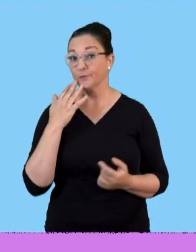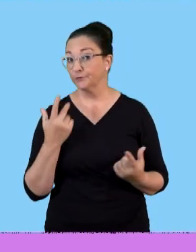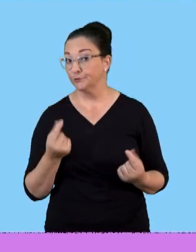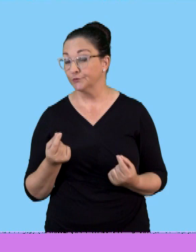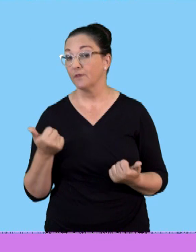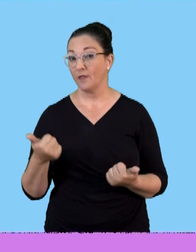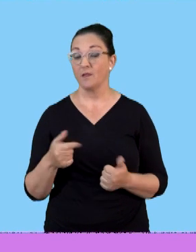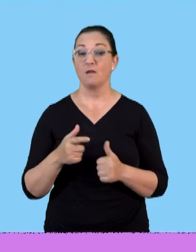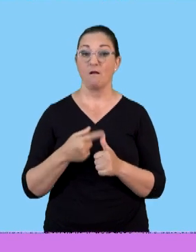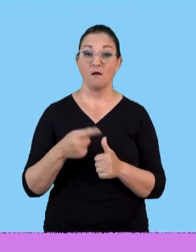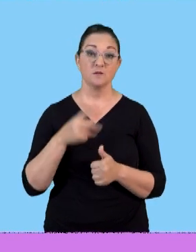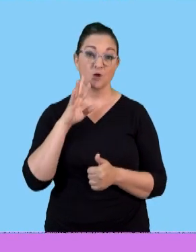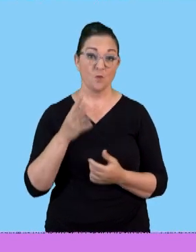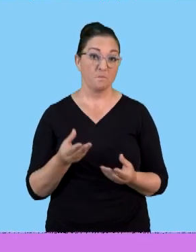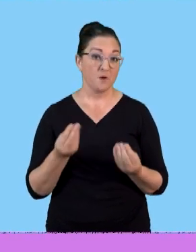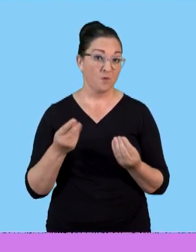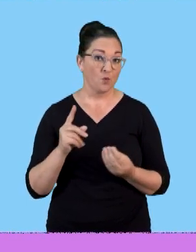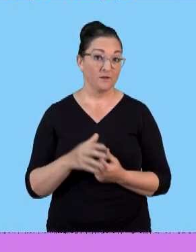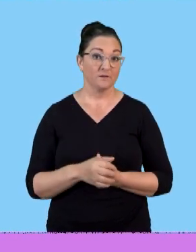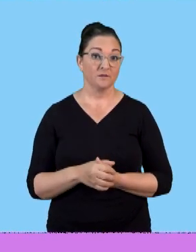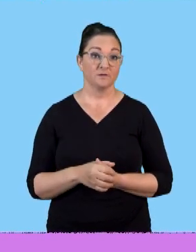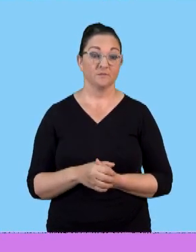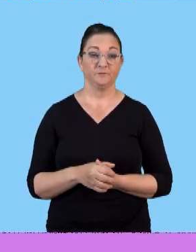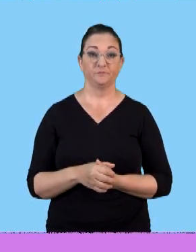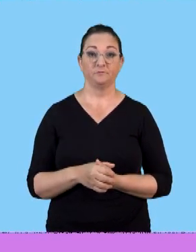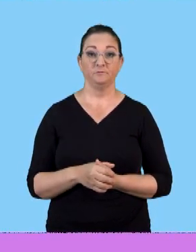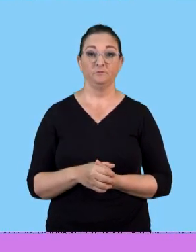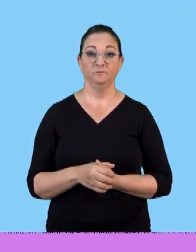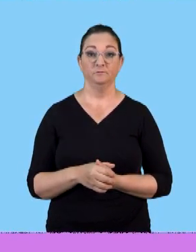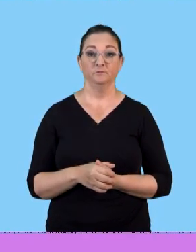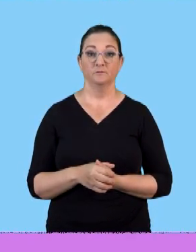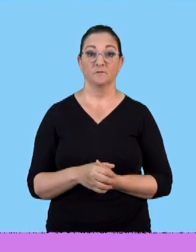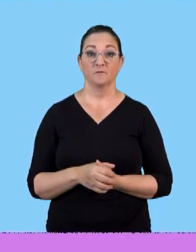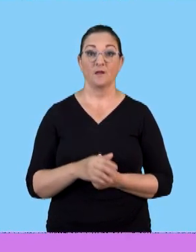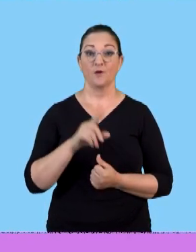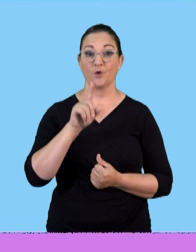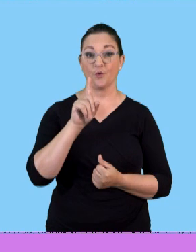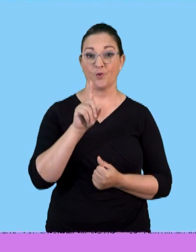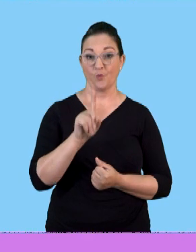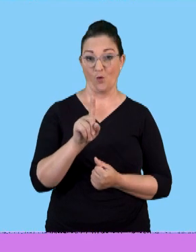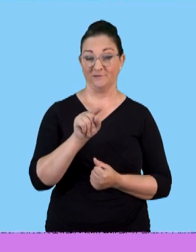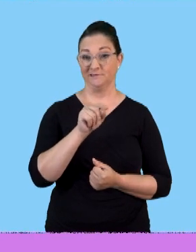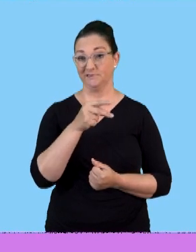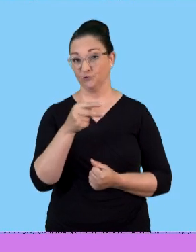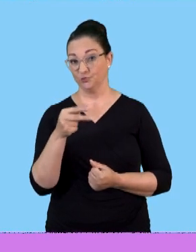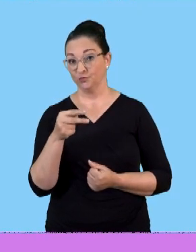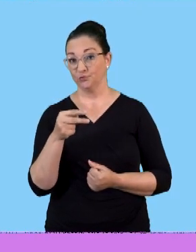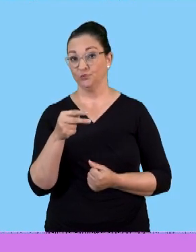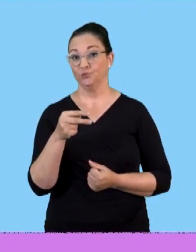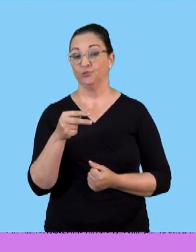So when I do this, I'll get an answer of, and let me just move to this side so that we can see. So it will give me